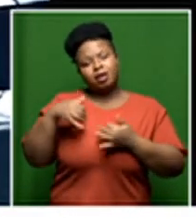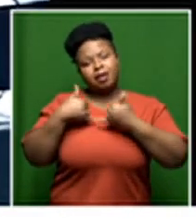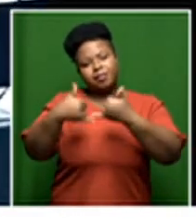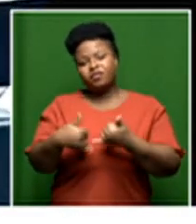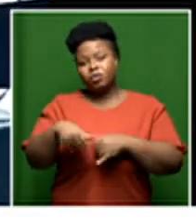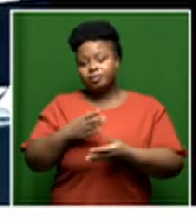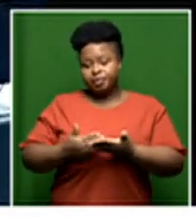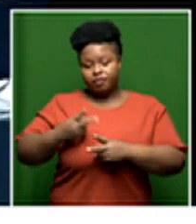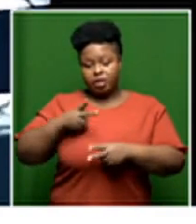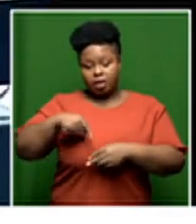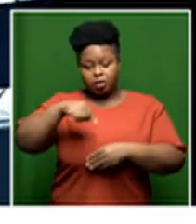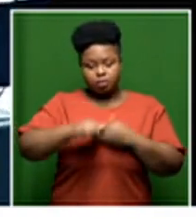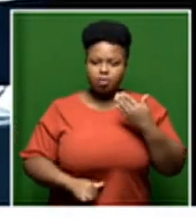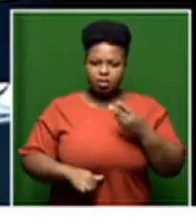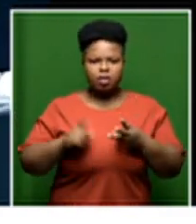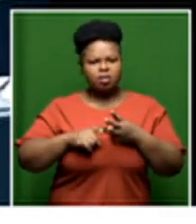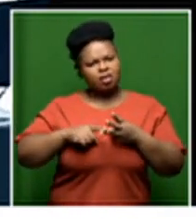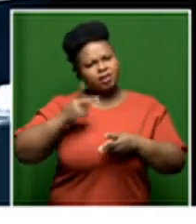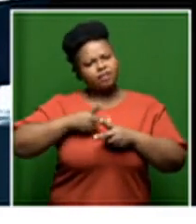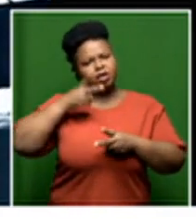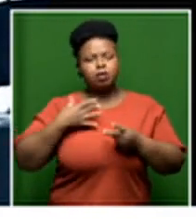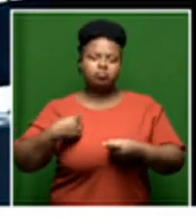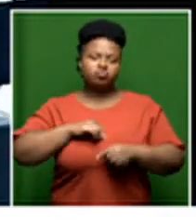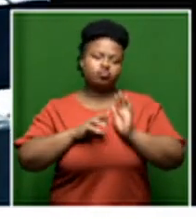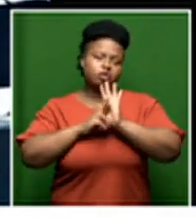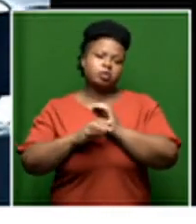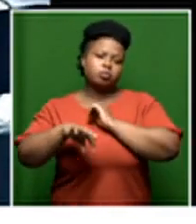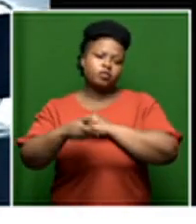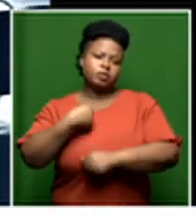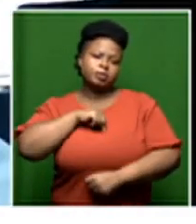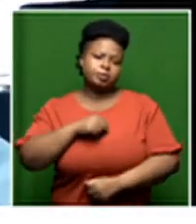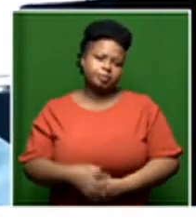later on this month and reaching the final and being able to represent our province.